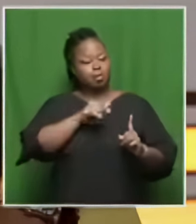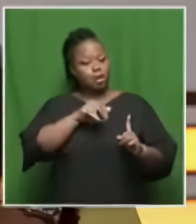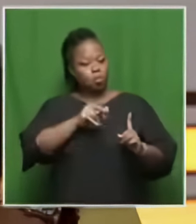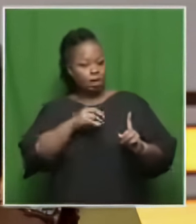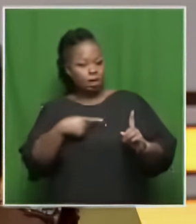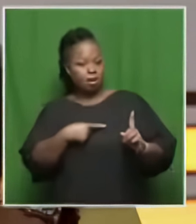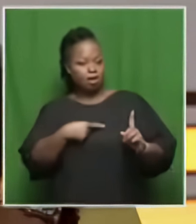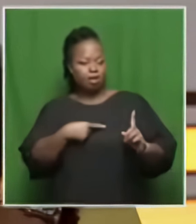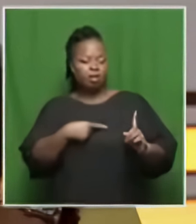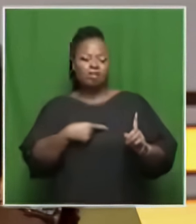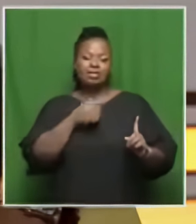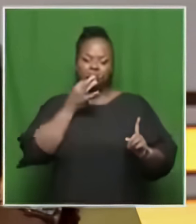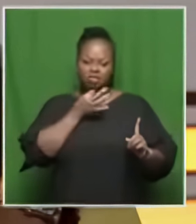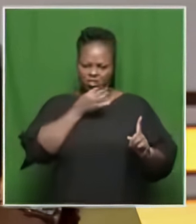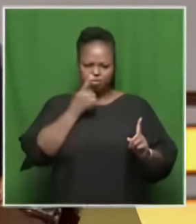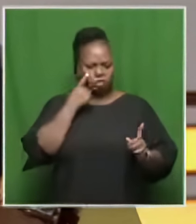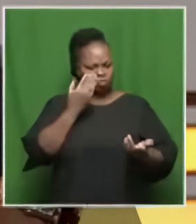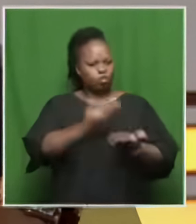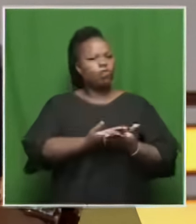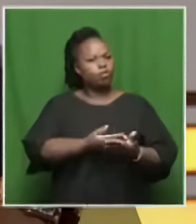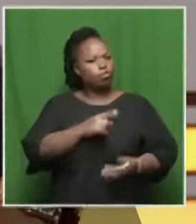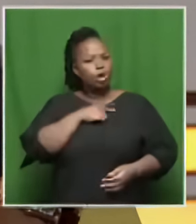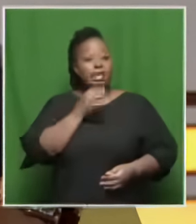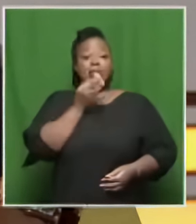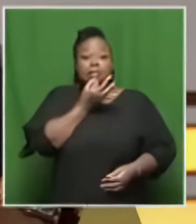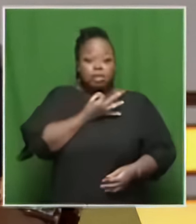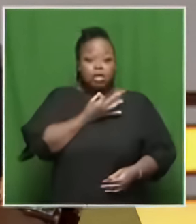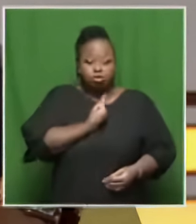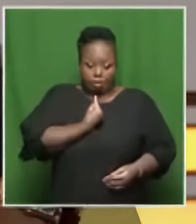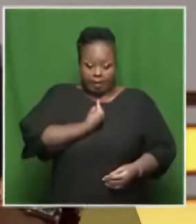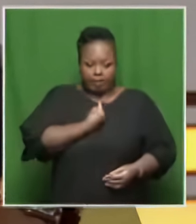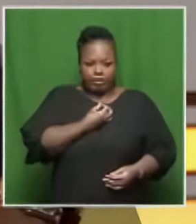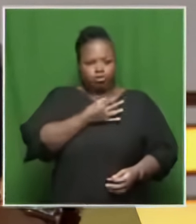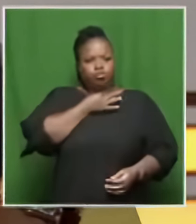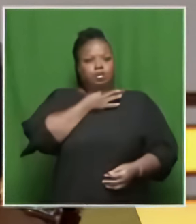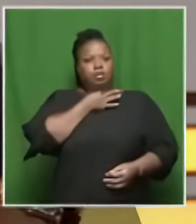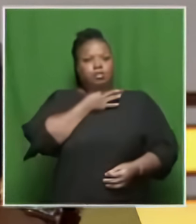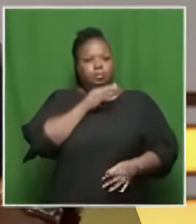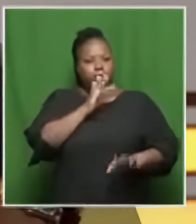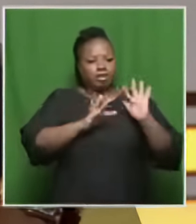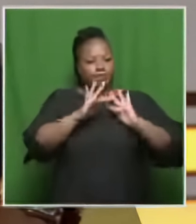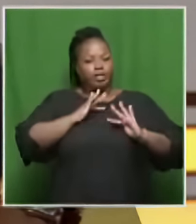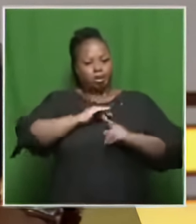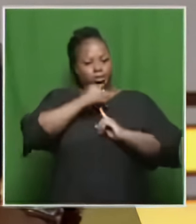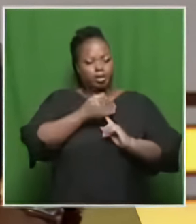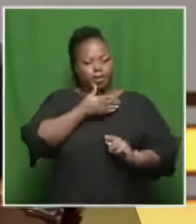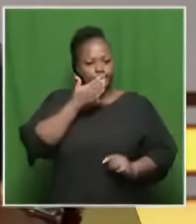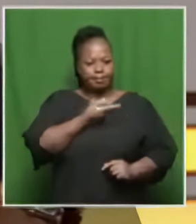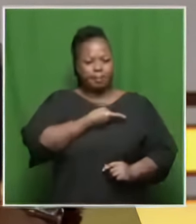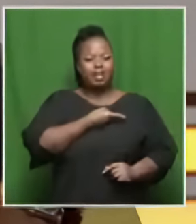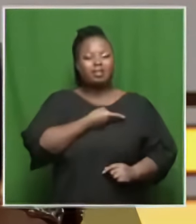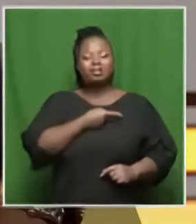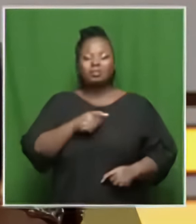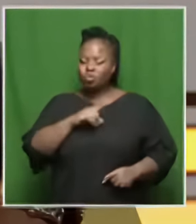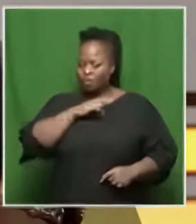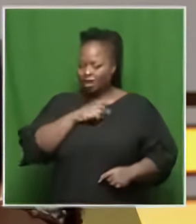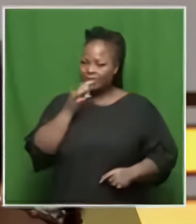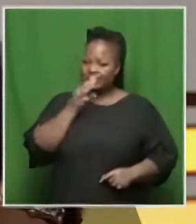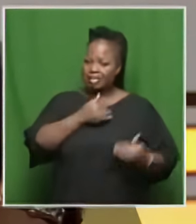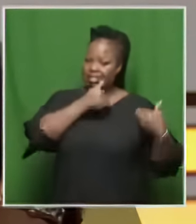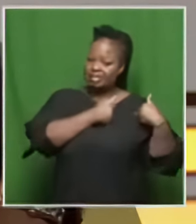is alleging, must prove. He's the one who's alleging that there is a security threat. Paul O'Sullivan says there's a security